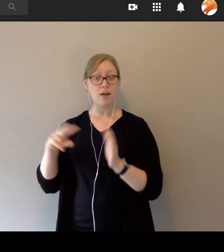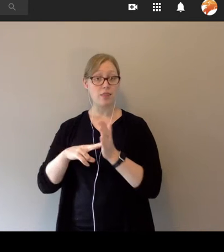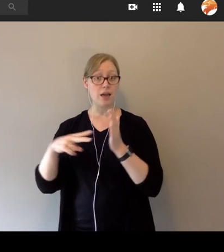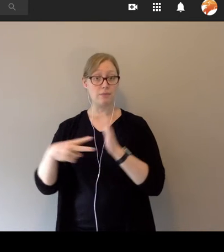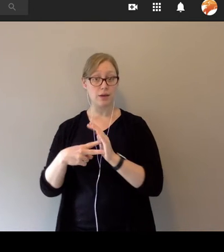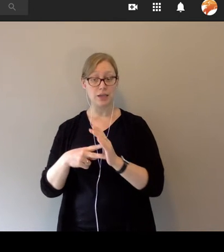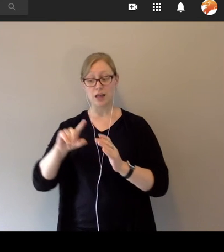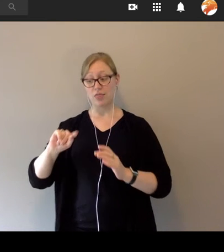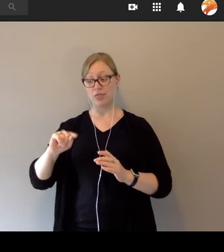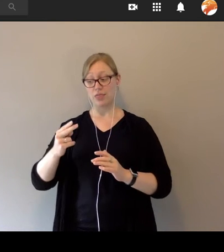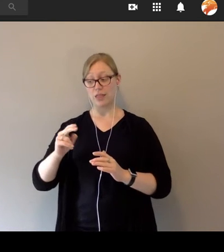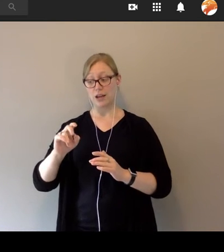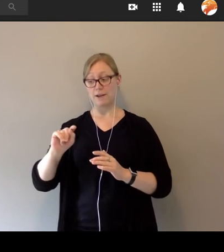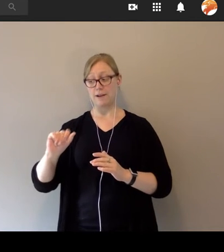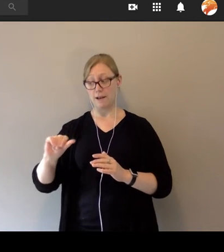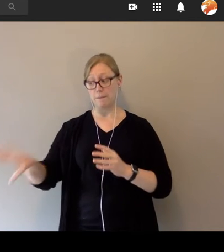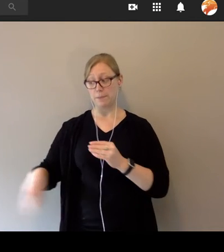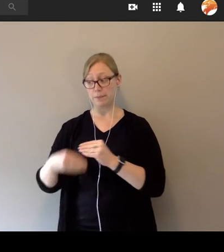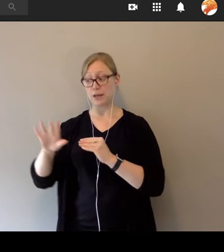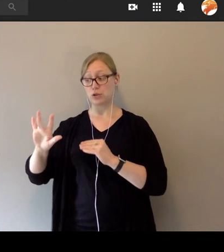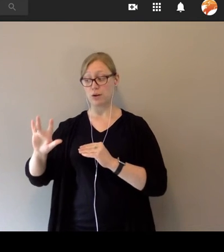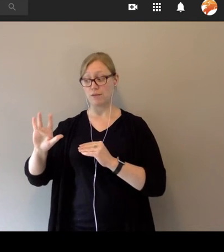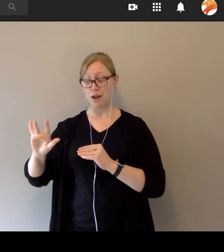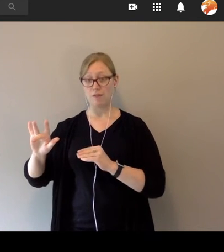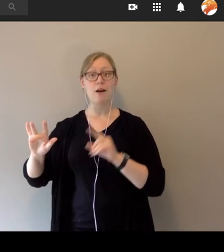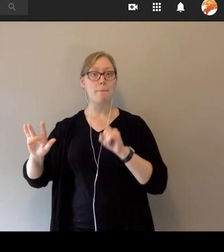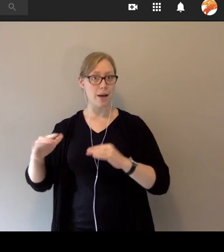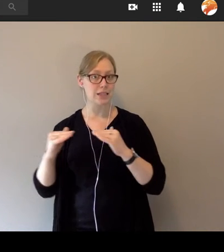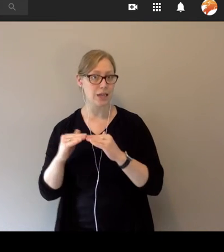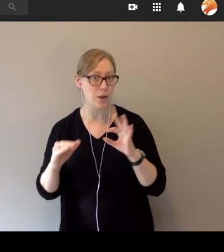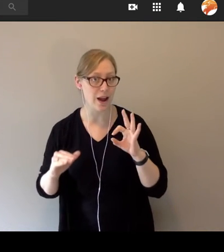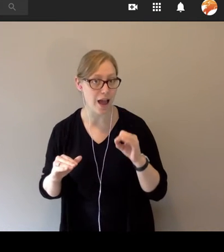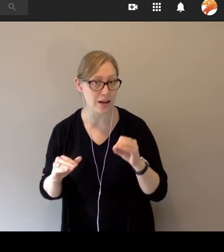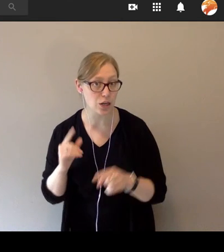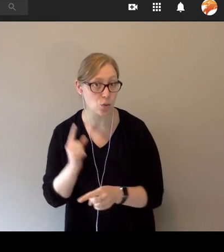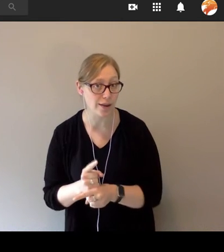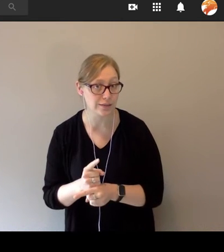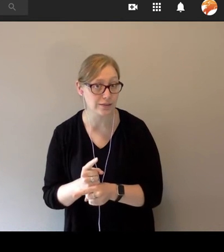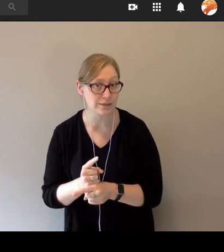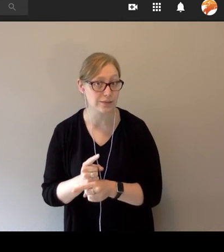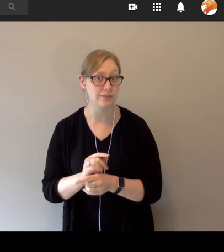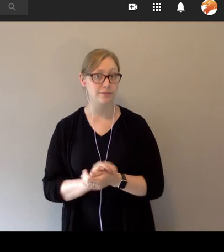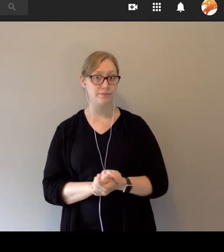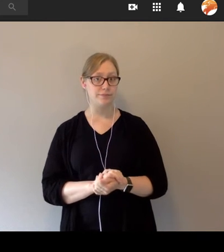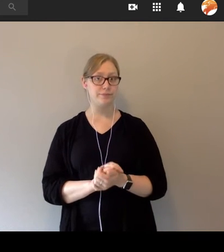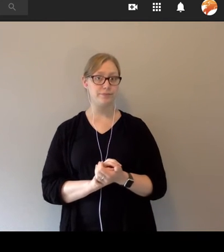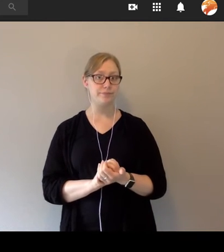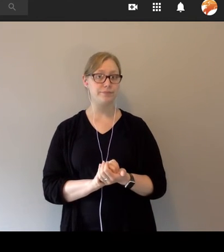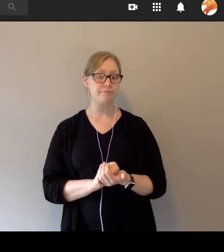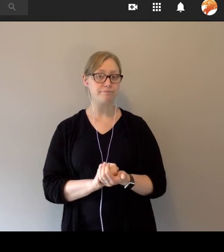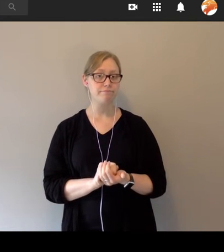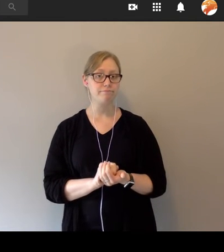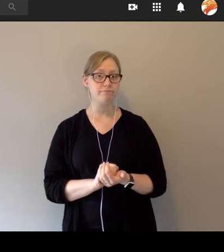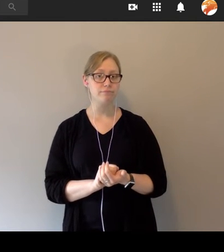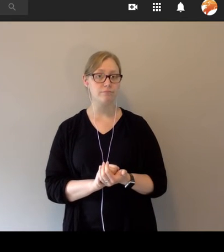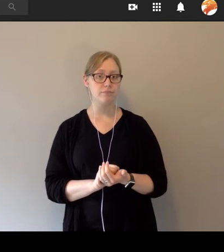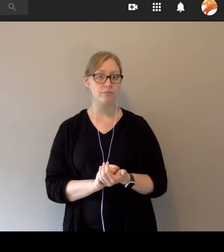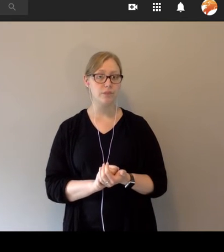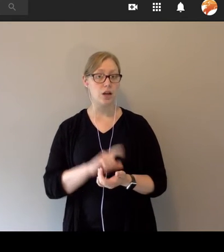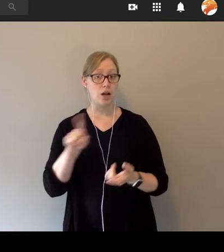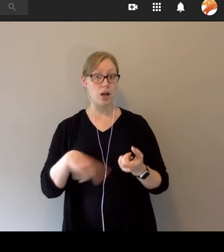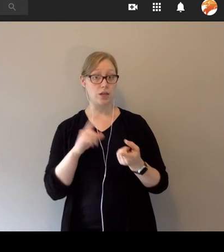plus 25 has to equal 90. They have to be complementary, because when they're complementary, then